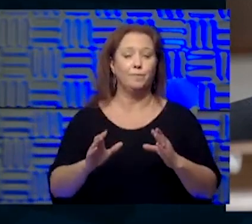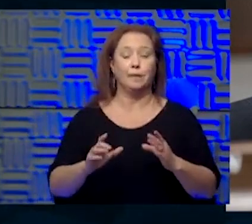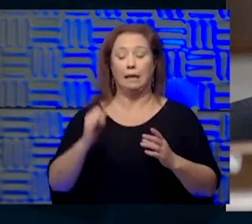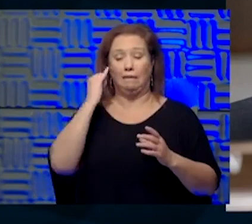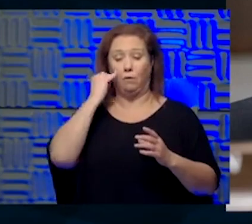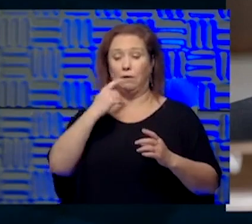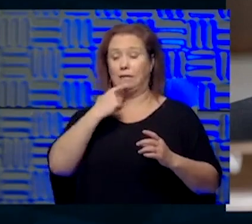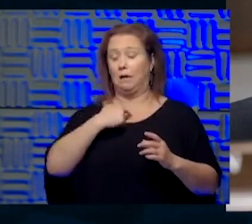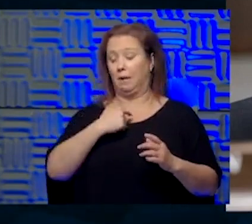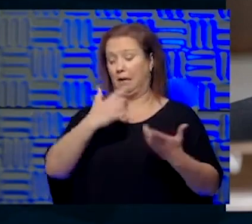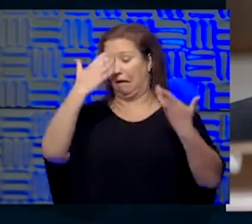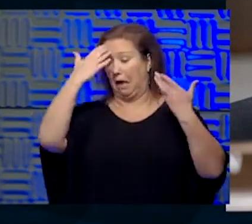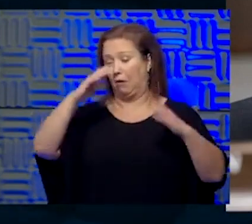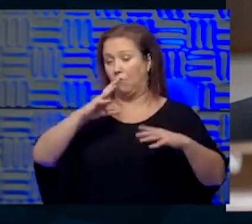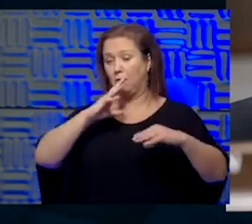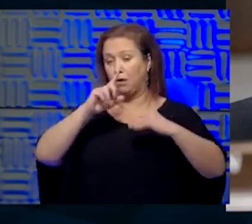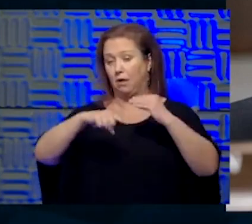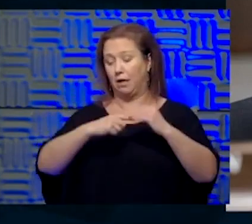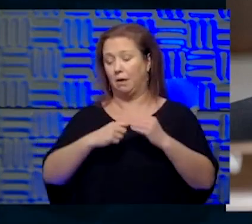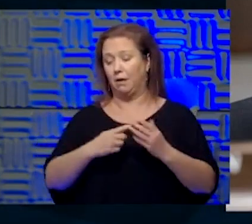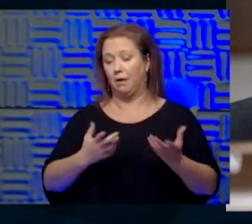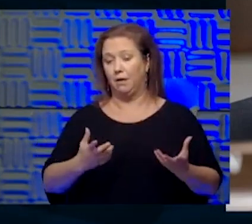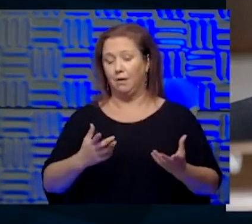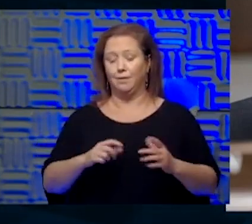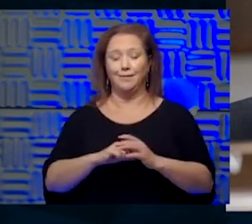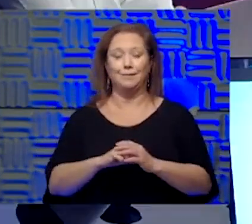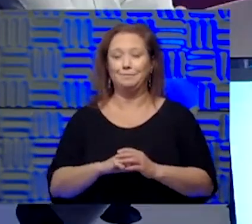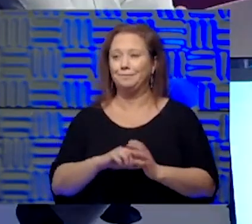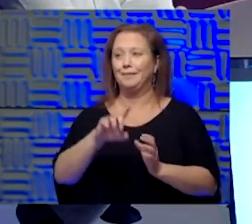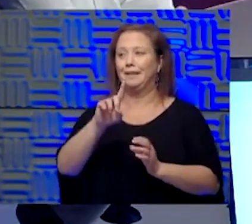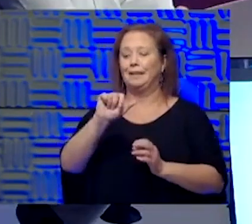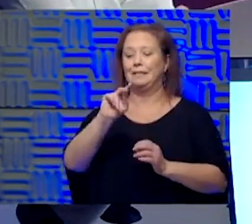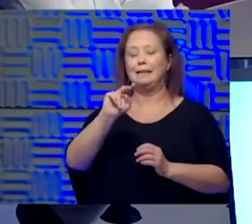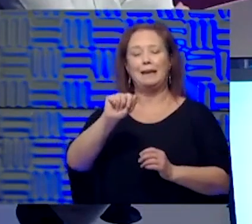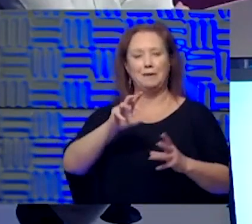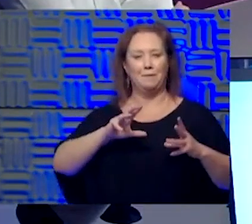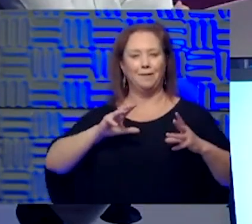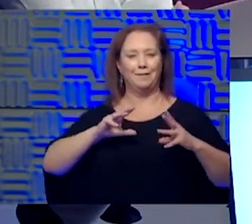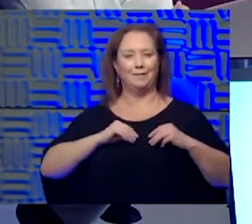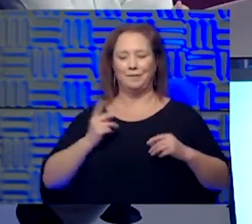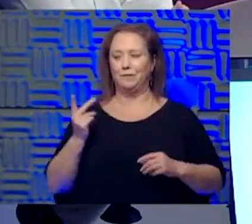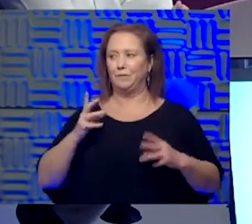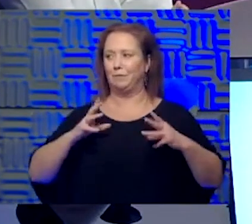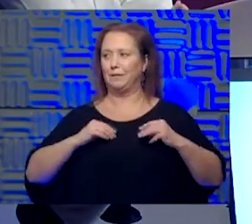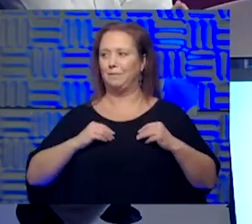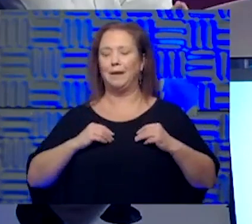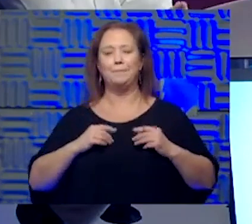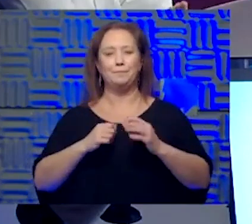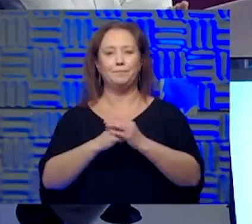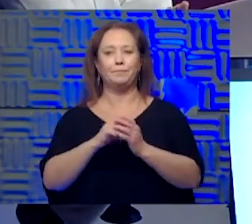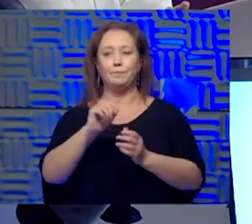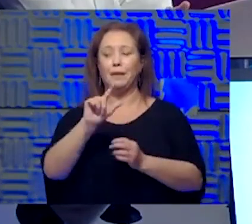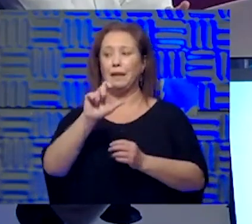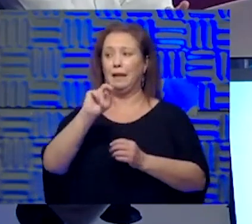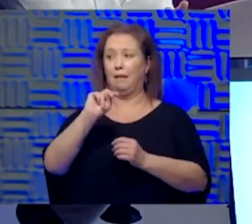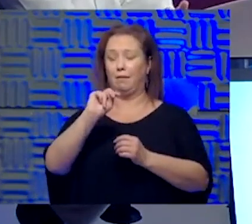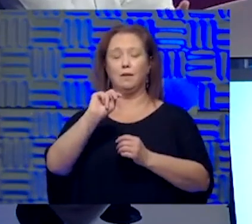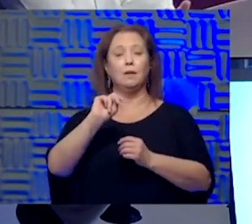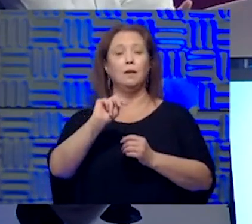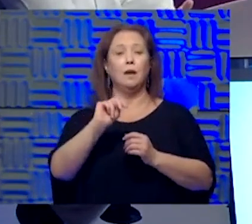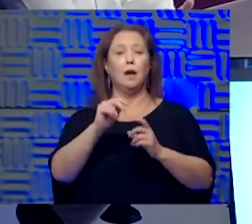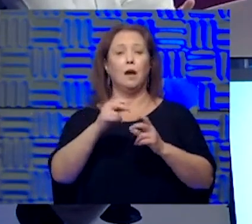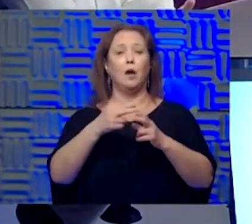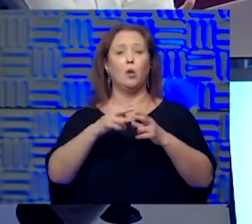about, that's a satisfactory answer too, and I'll start over. Dana and I will take that on, and we'll get Alan to pipe in too. Just though, a quick